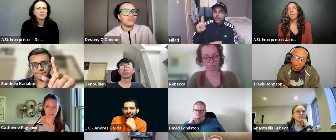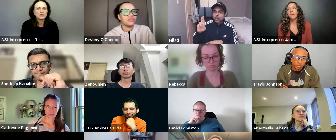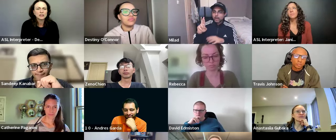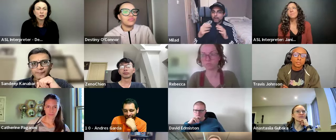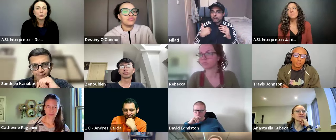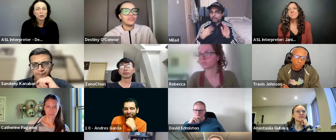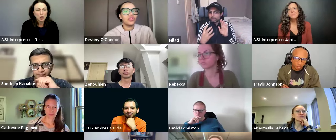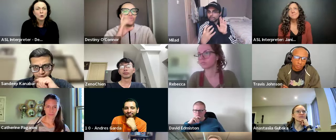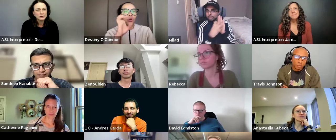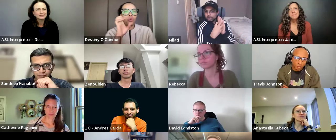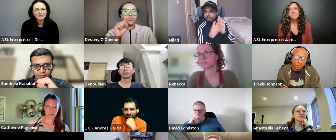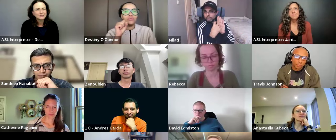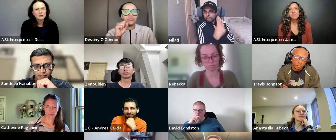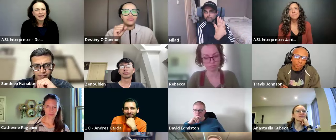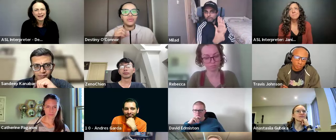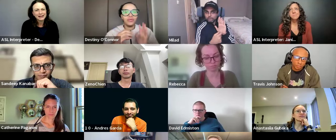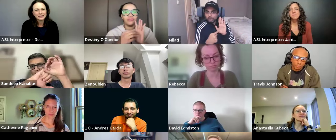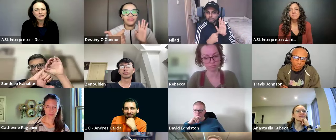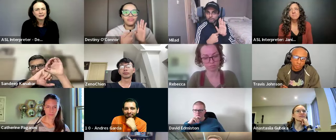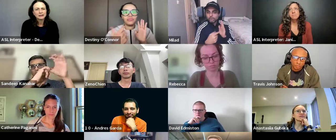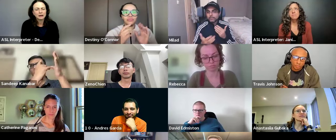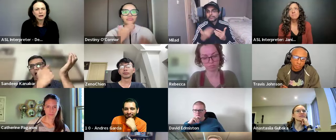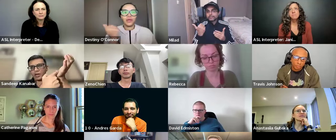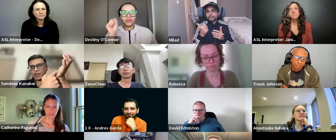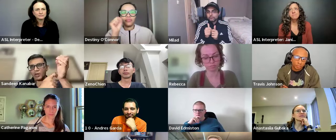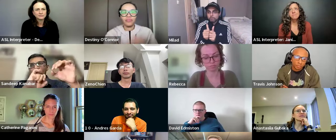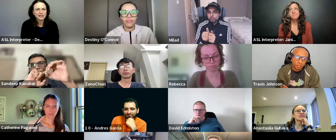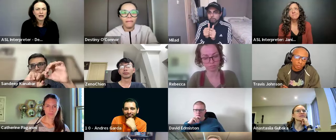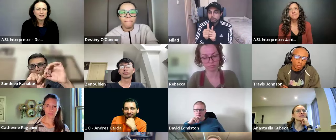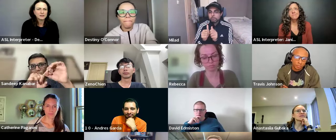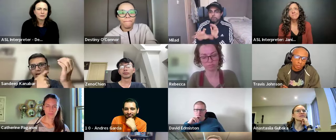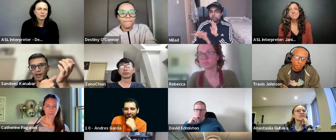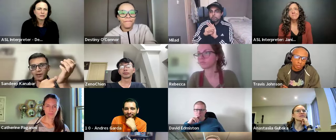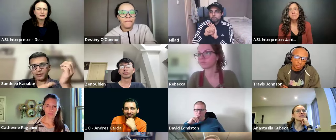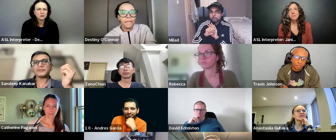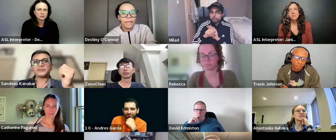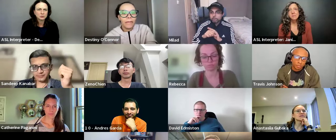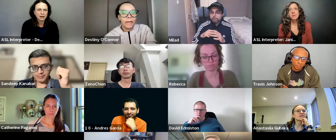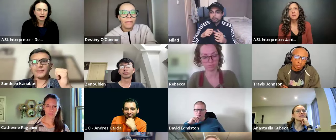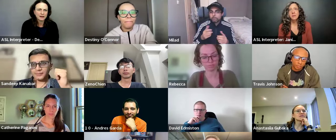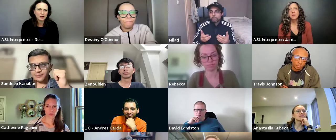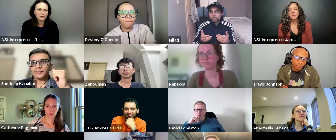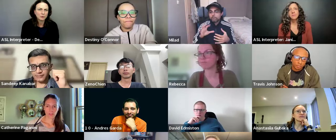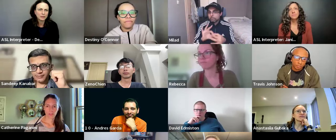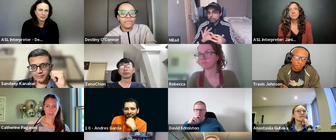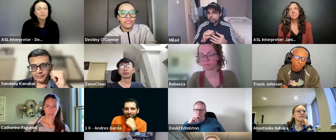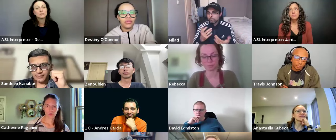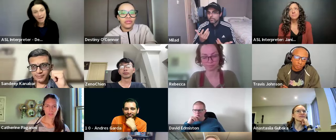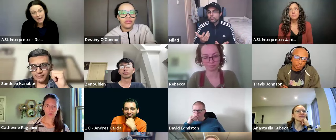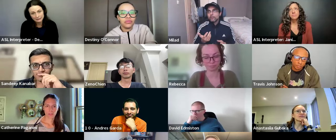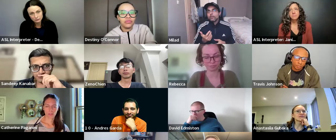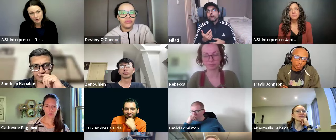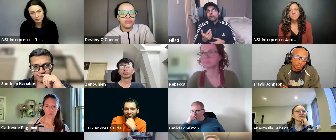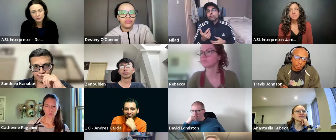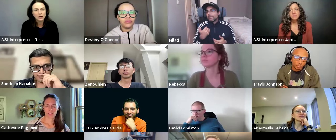So the QR code that we had, I think that would be easier to ha have that than what we had in